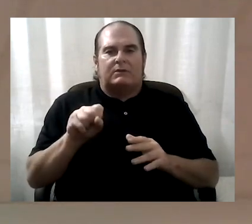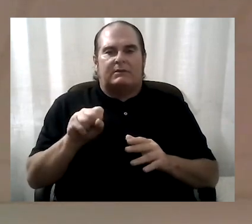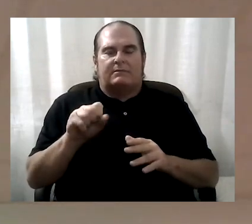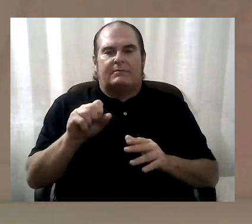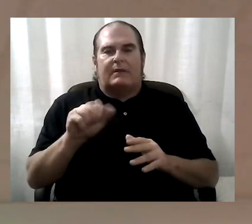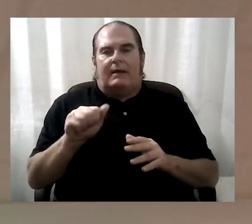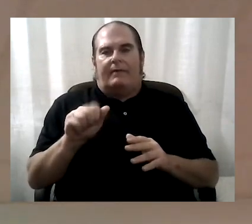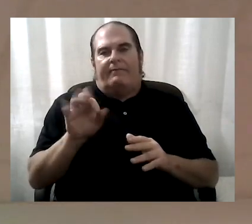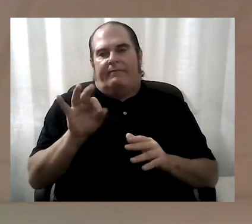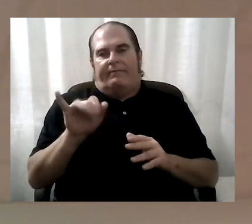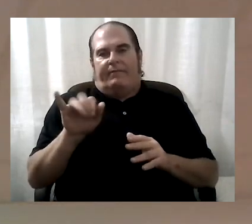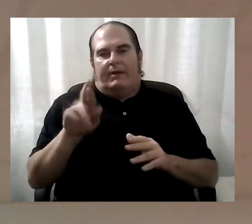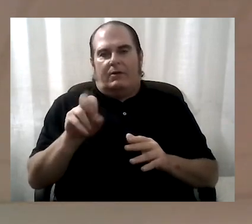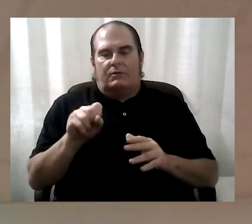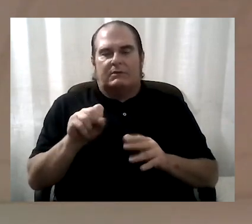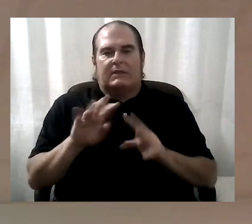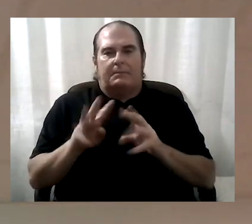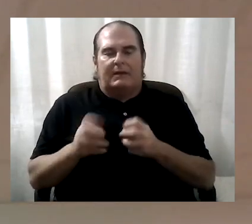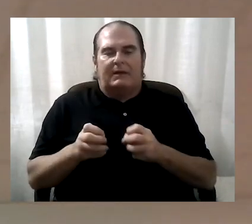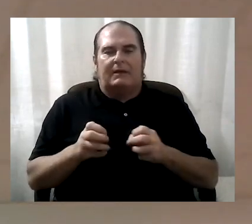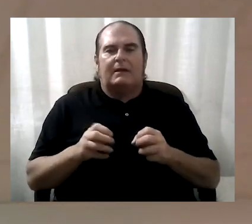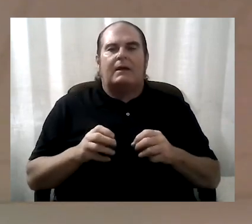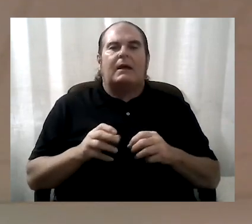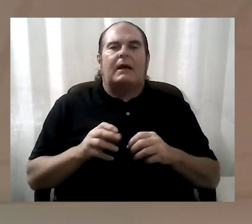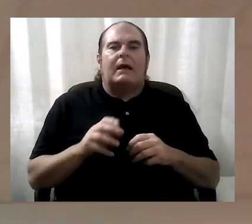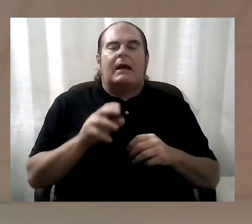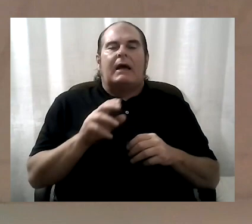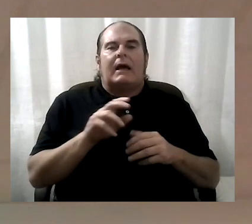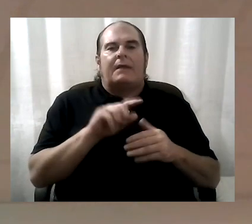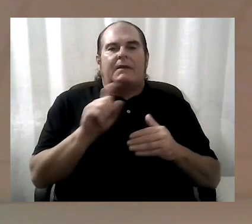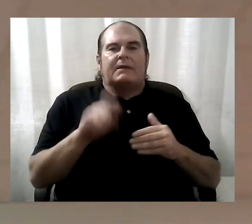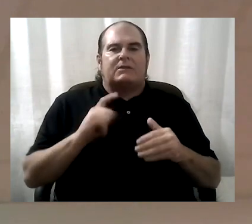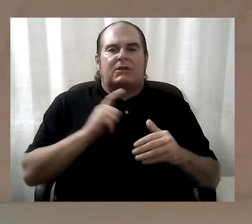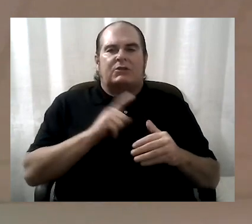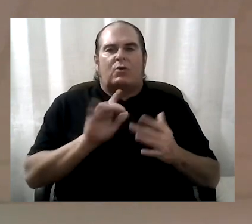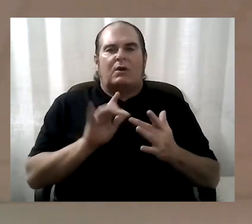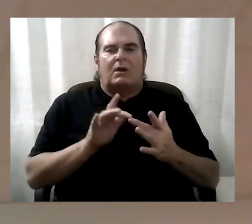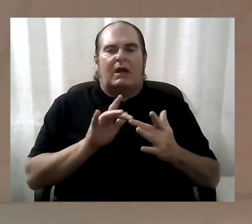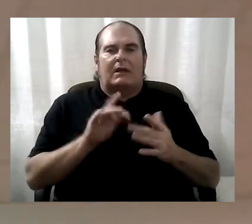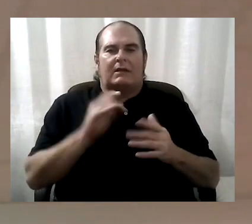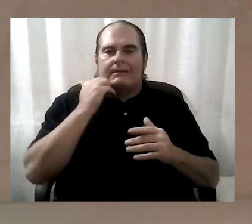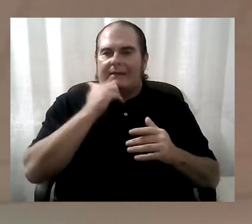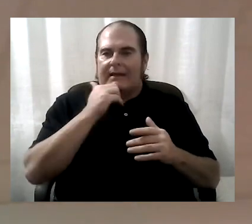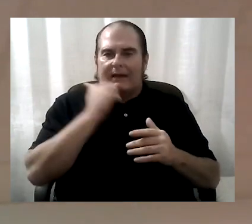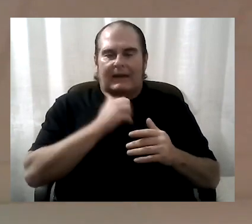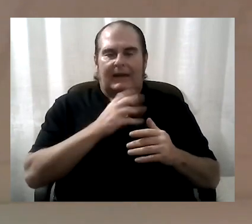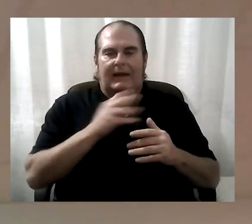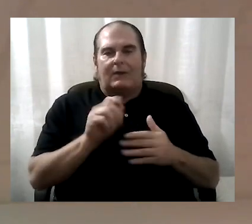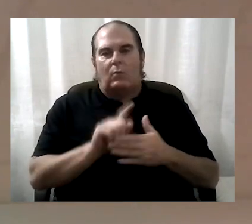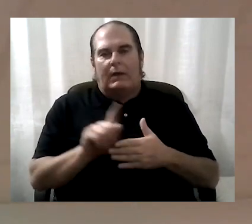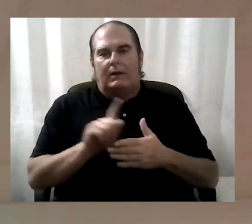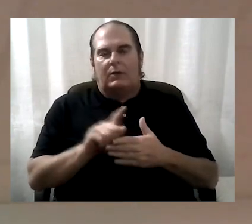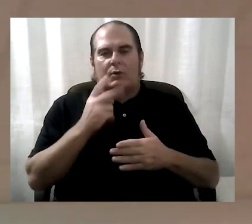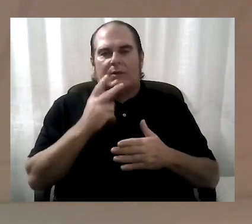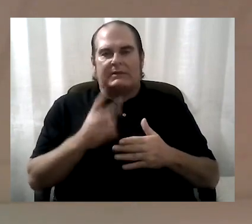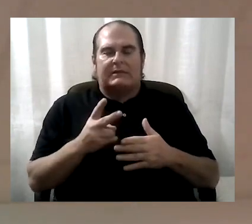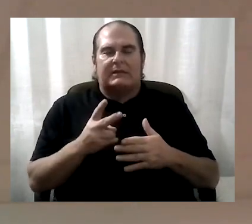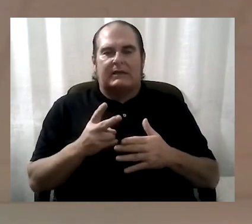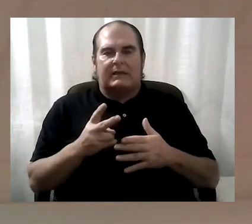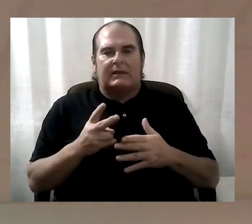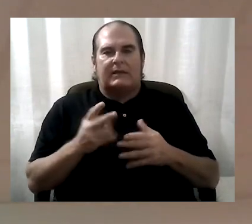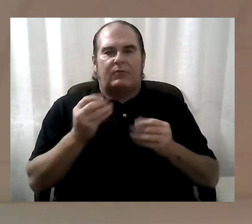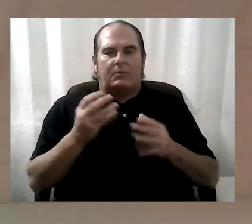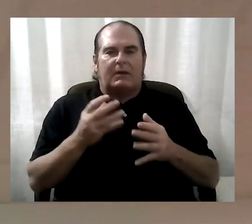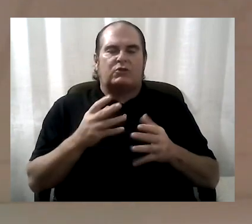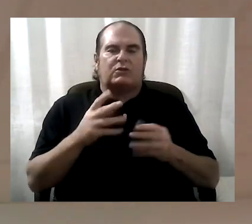bills that are going to be heard. On that notice, it also gives you information about how you can participate. So in both